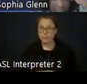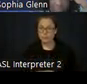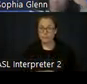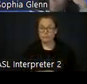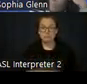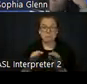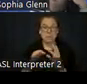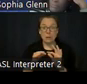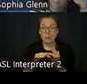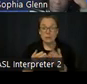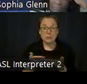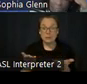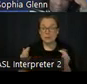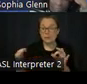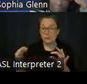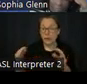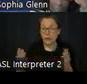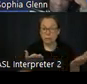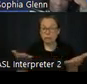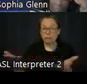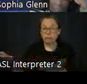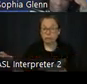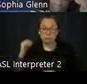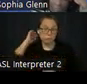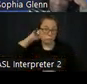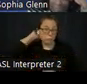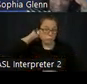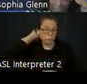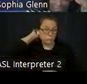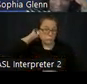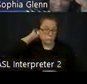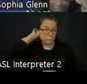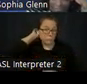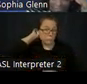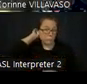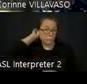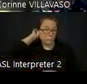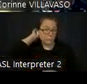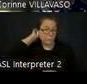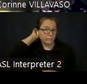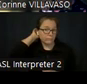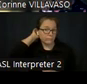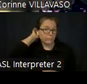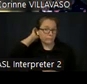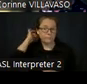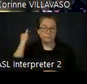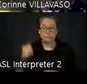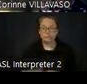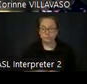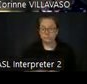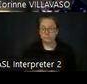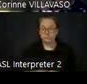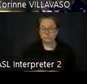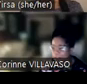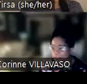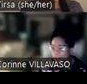Comments, feedback, suggestions, questions, any points of clarification? I